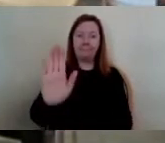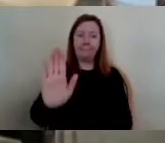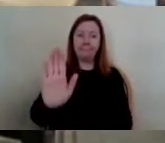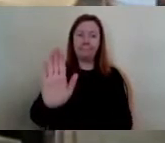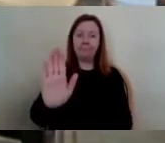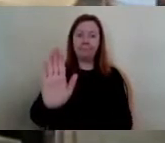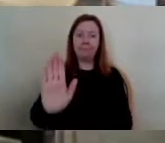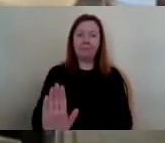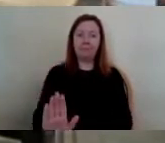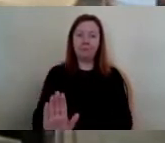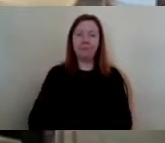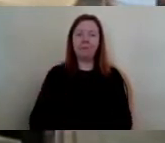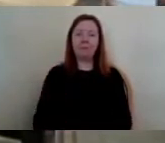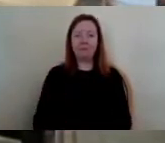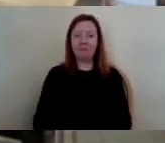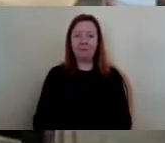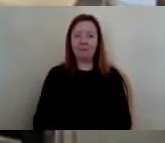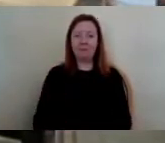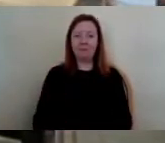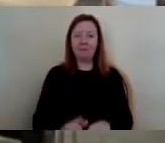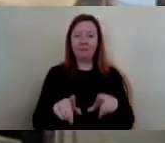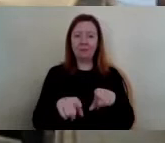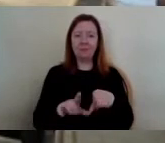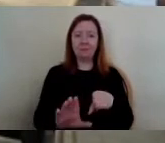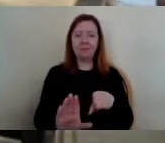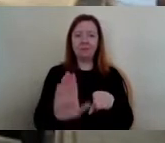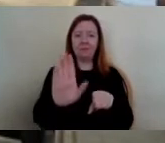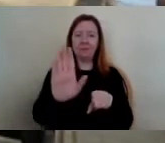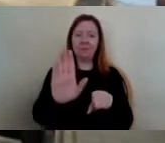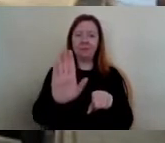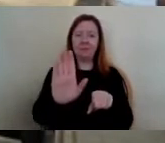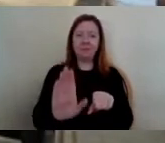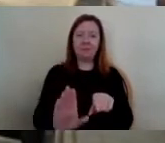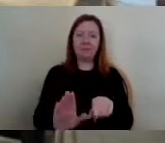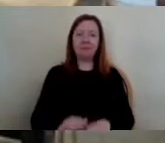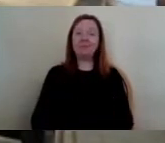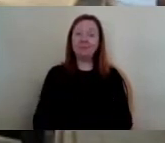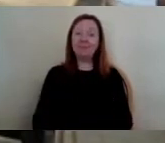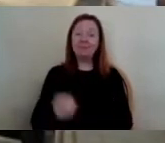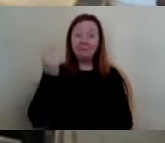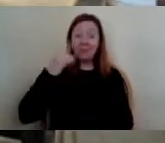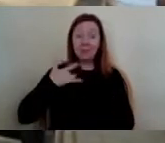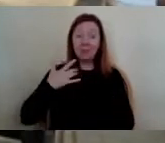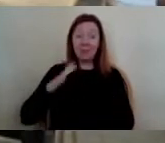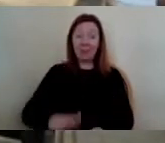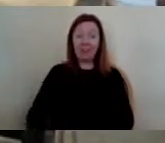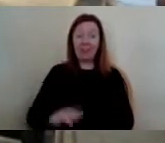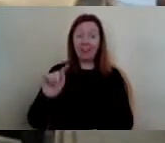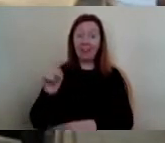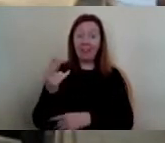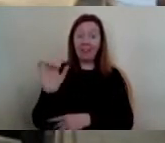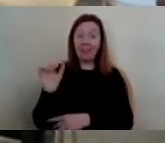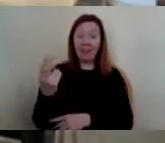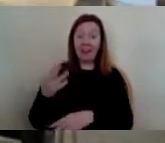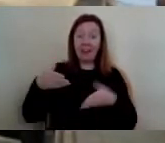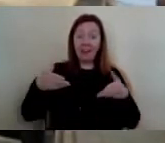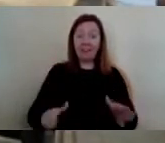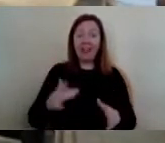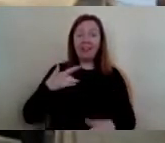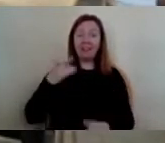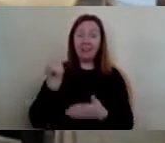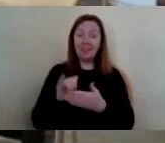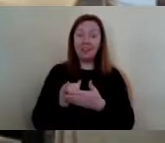lift and back down and lift and back down. Are you feeling it in this thigh? If you're not feeling it in that